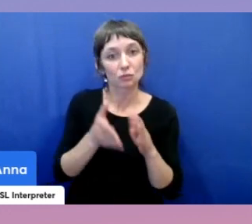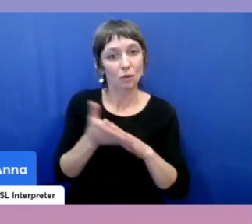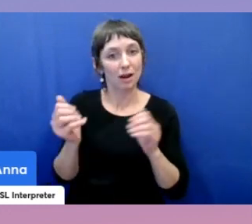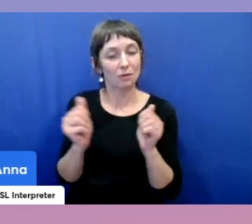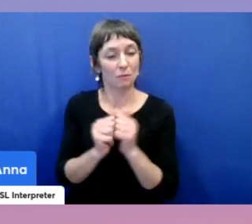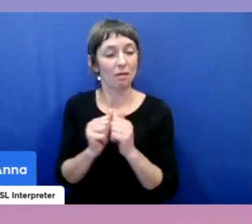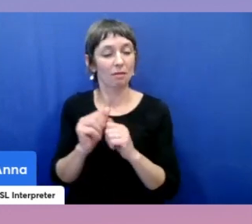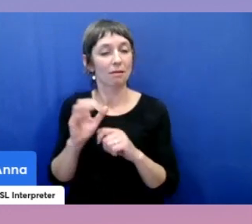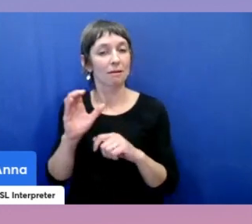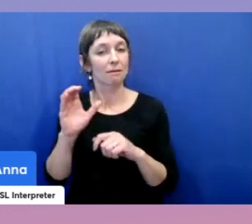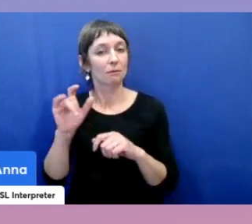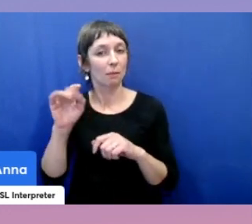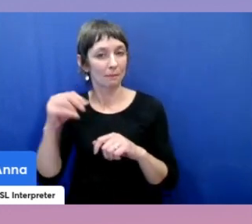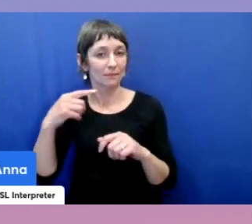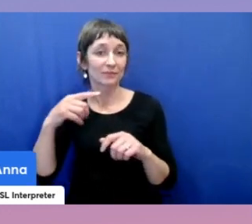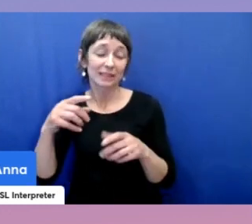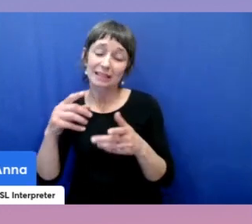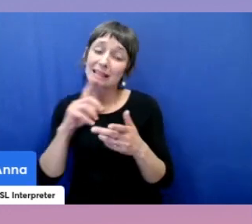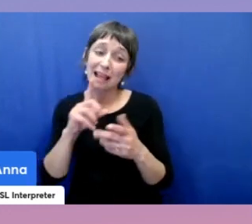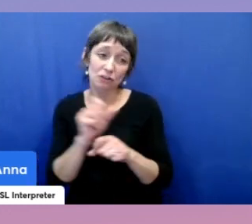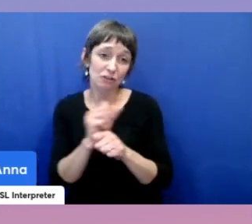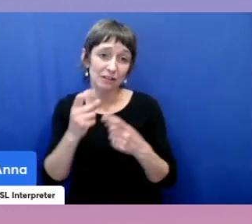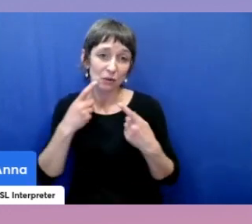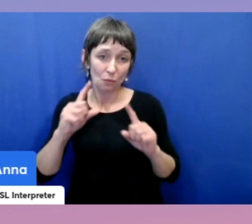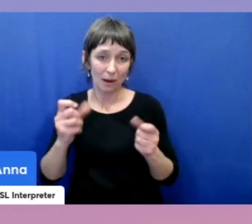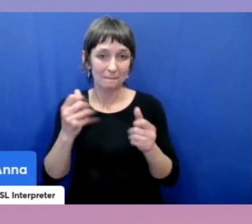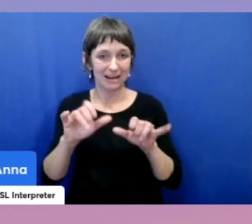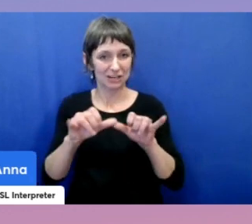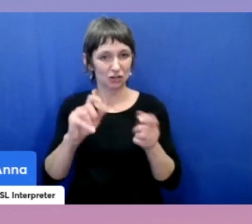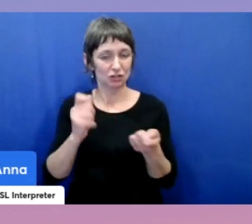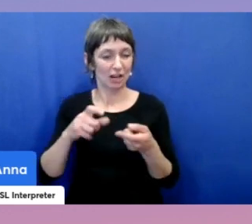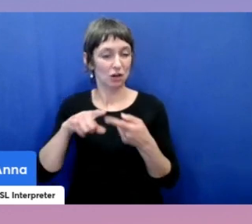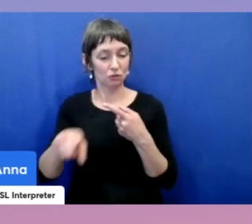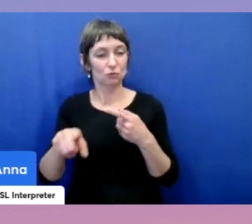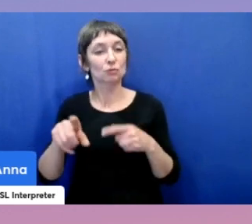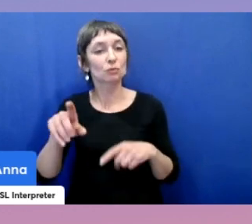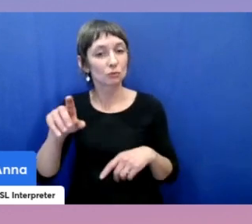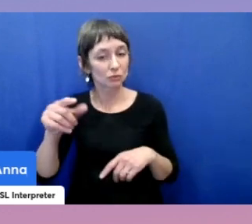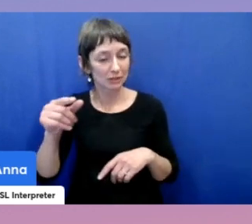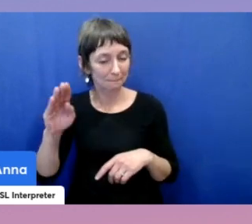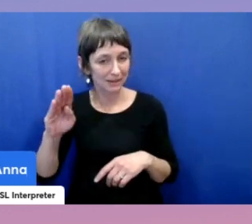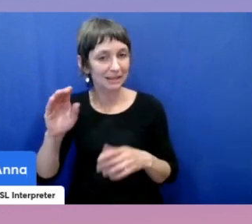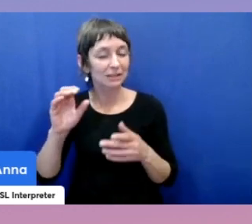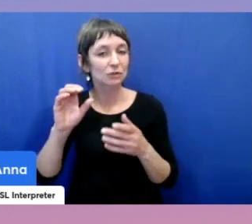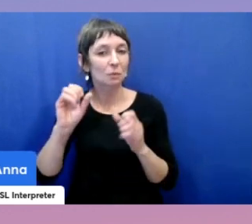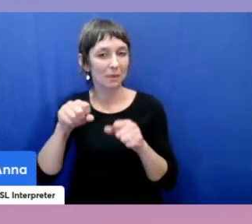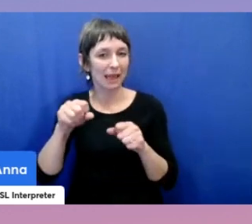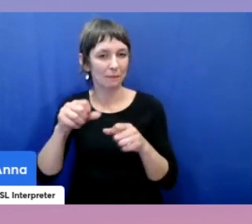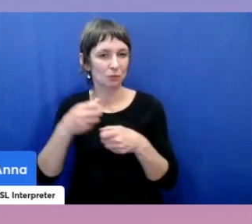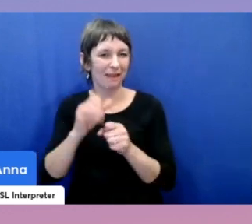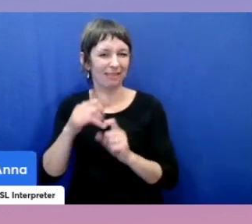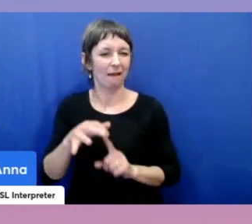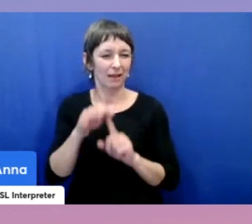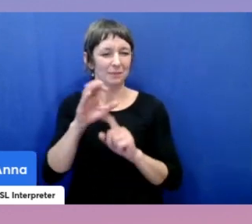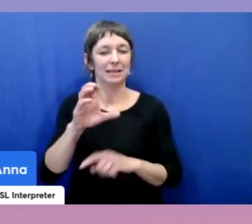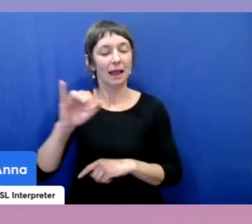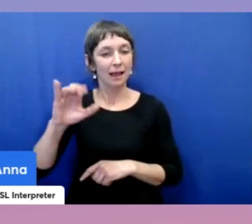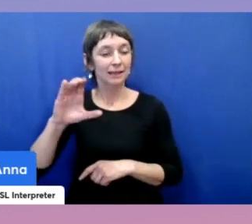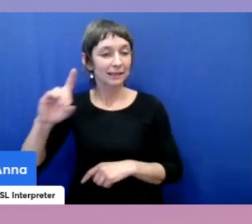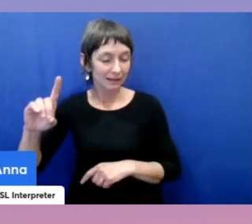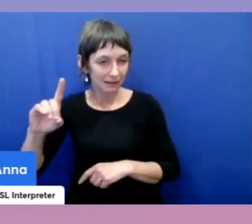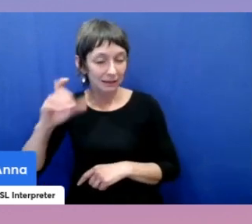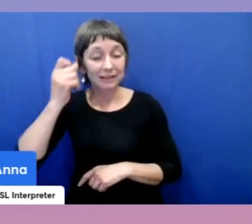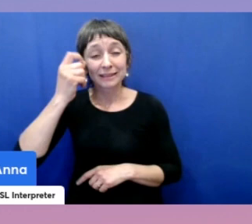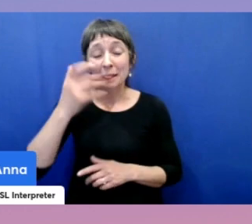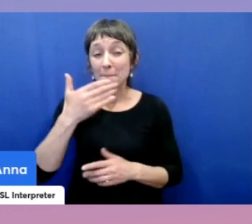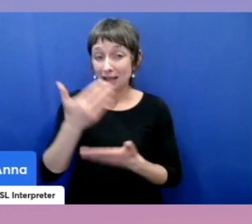engineers made a change to GB in order to make the custom CICD. Now, the best